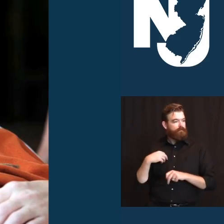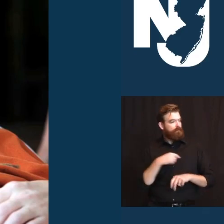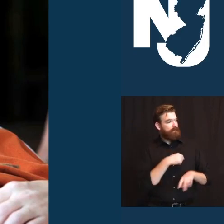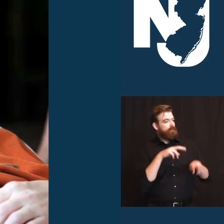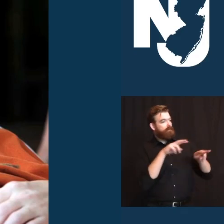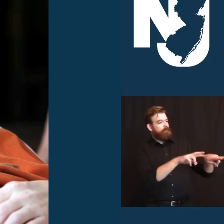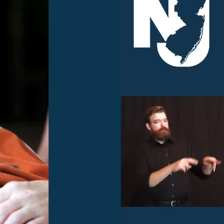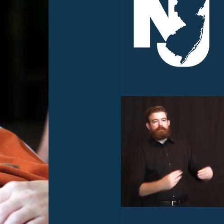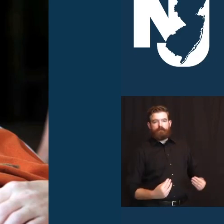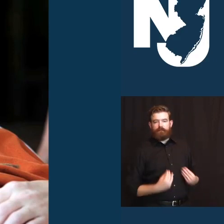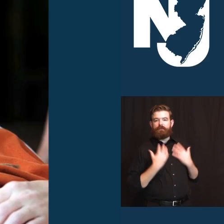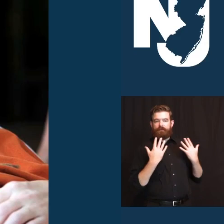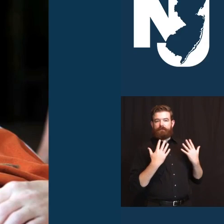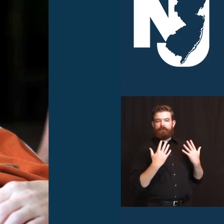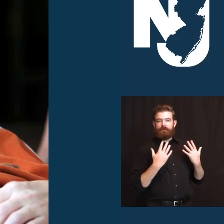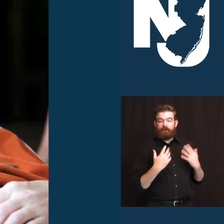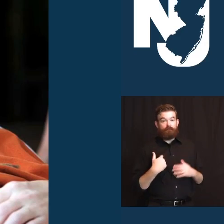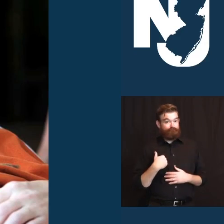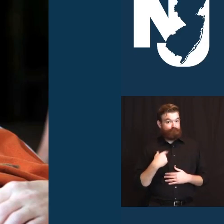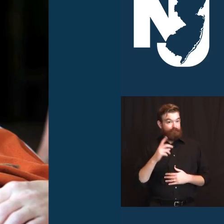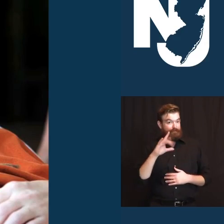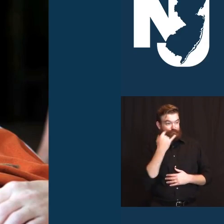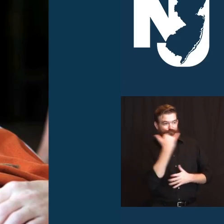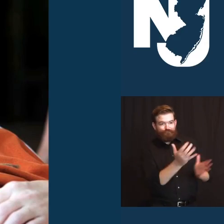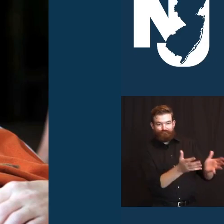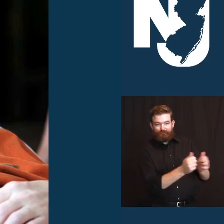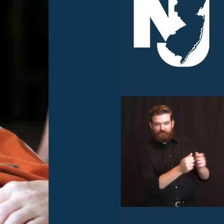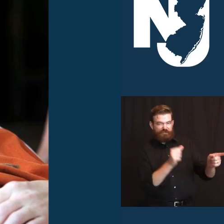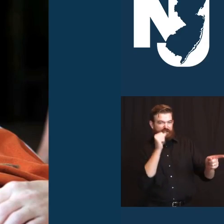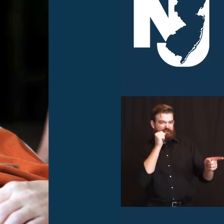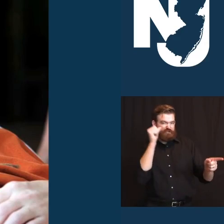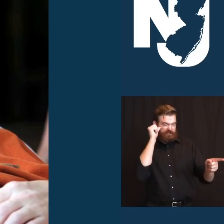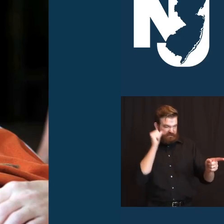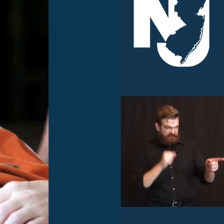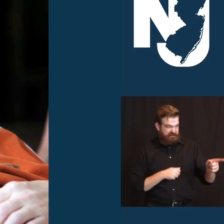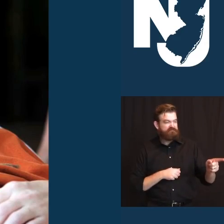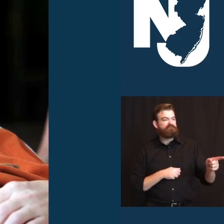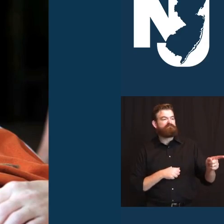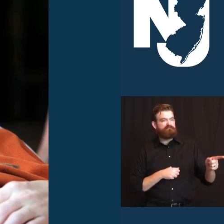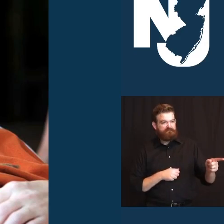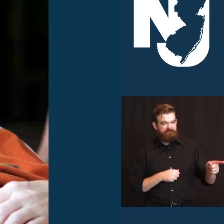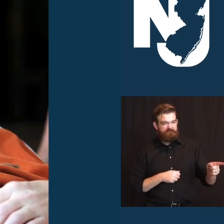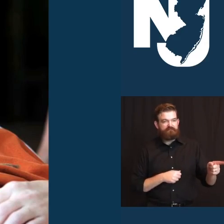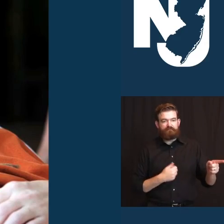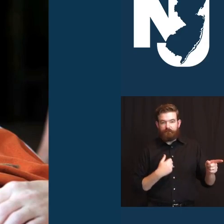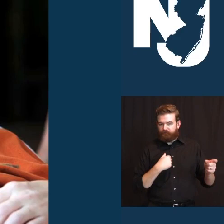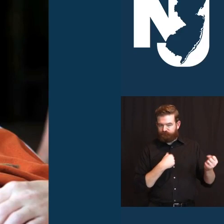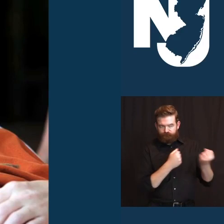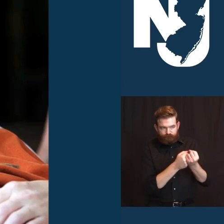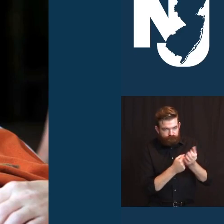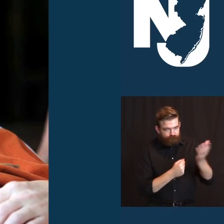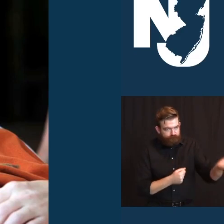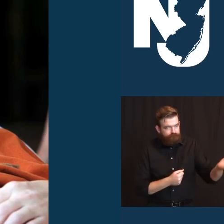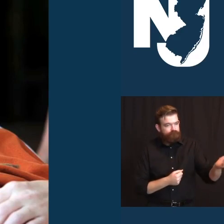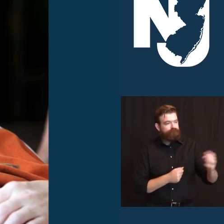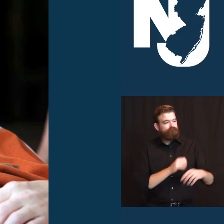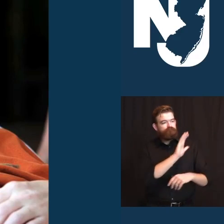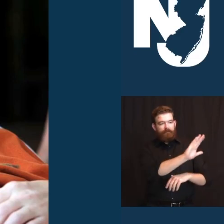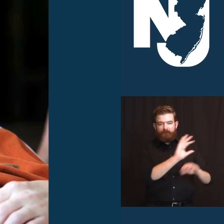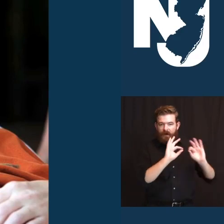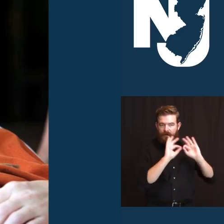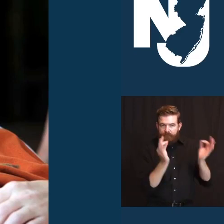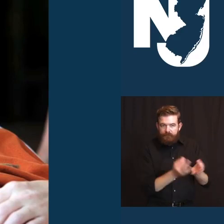speak with Chris yesterday and to join the chorus of those celebrating his recovery, including not only his own family, but his